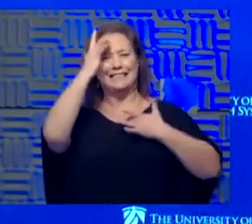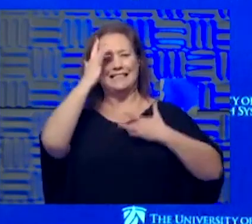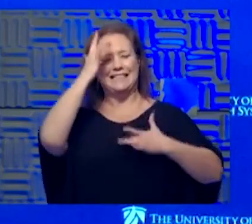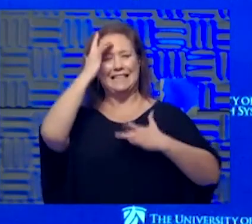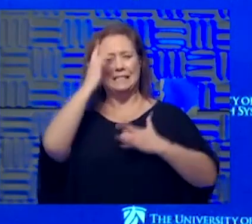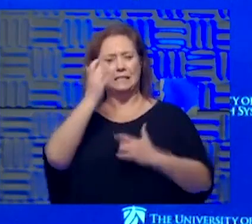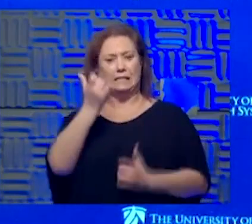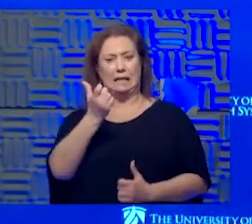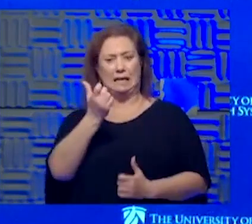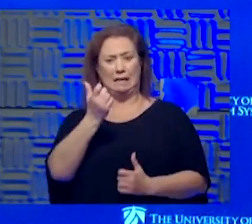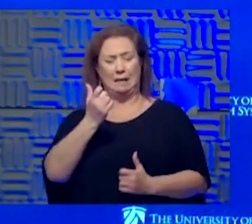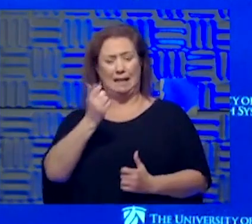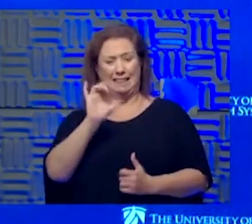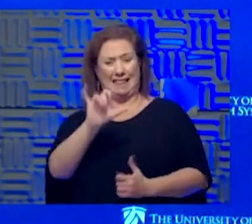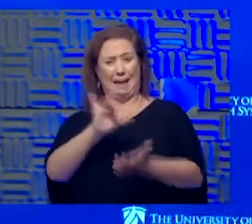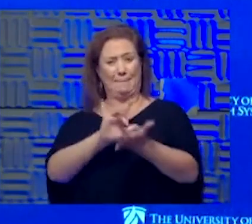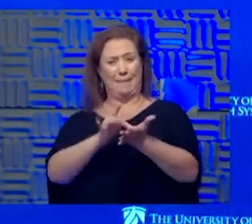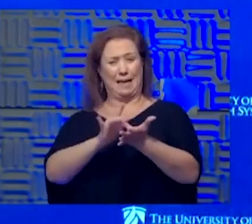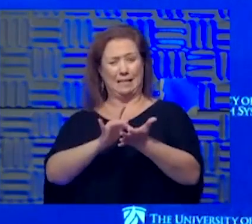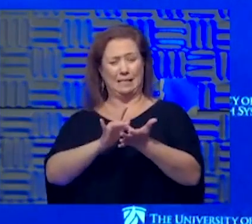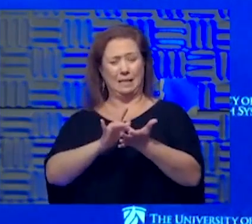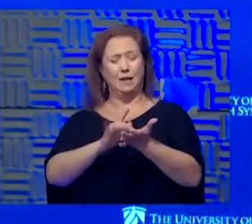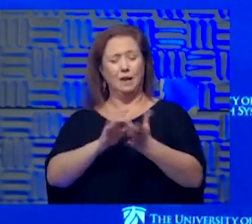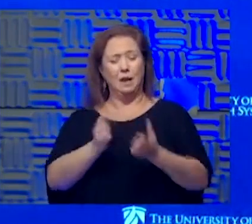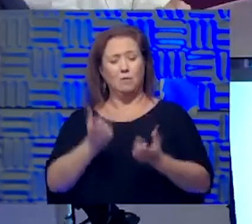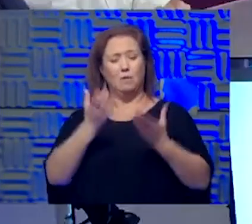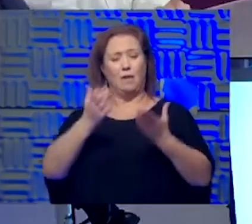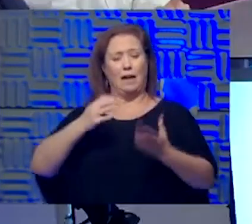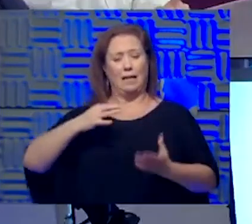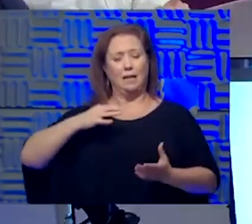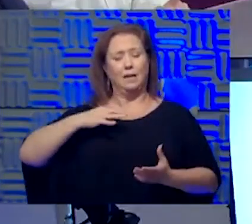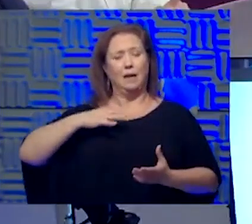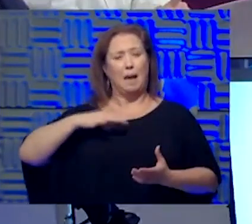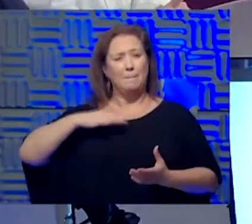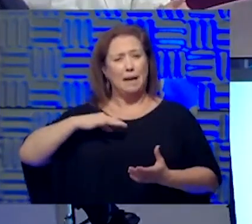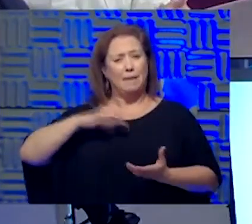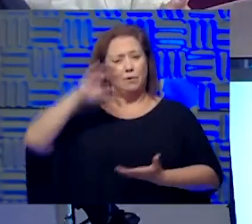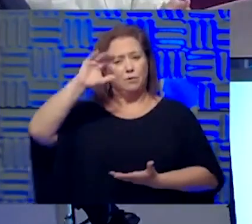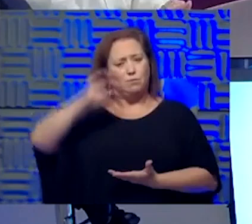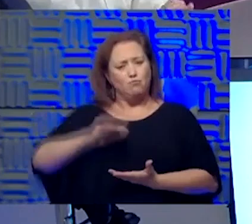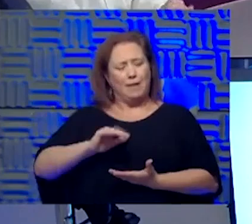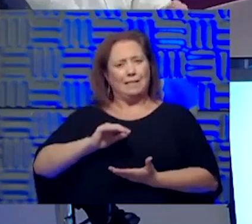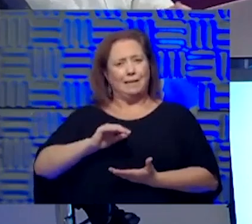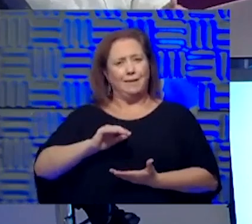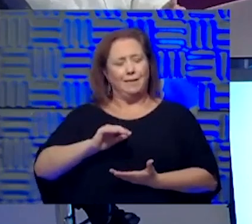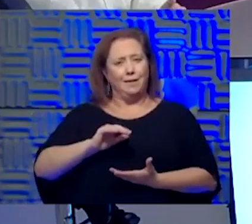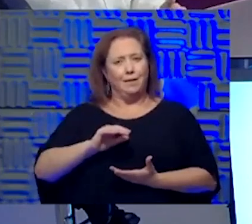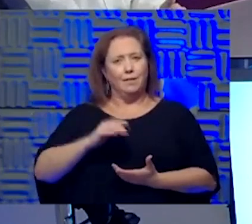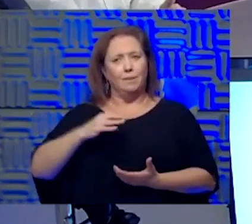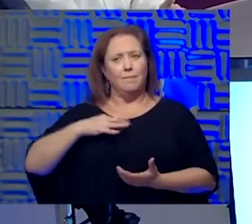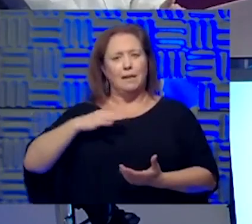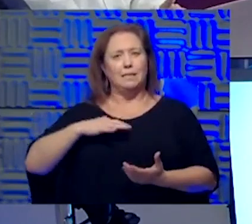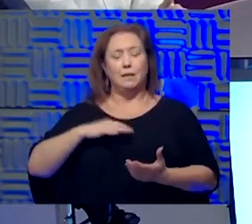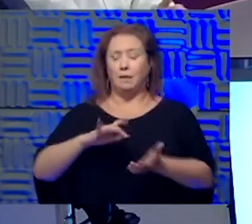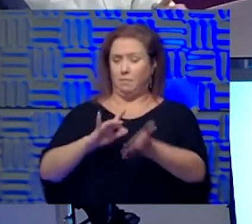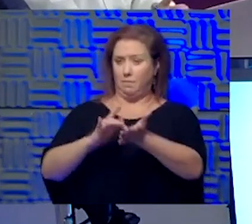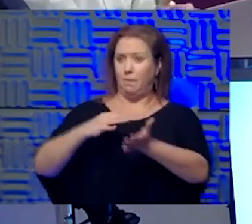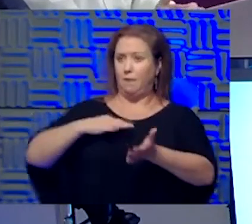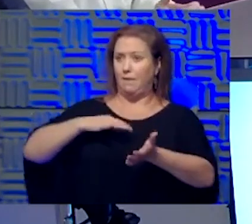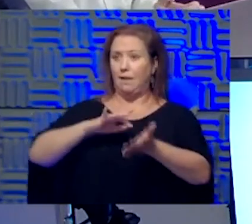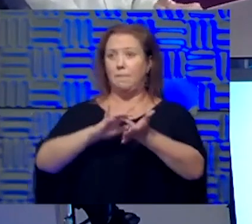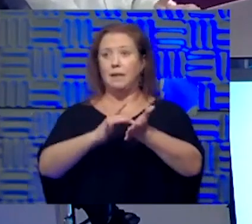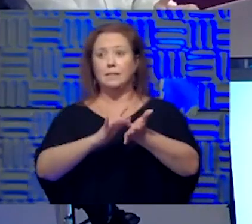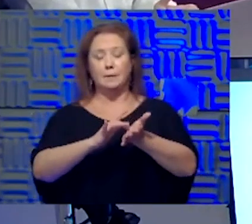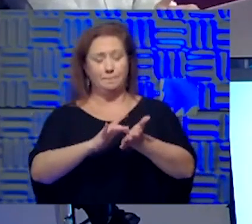provide any benefit in suppressing the cytokine? Yeah. So, Dana, what do you think about the benefit of some of these meds to